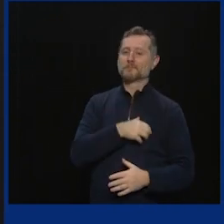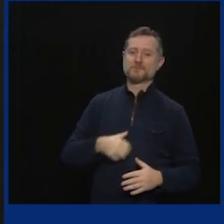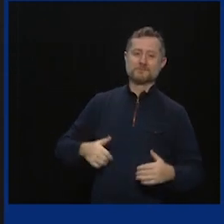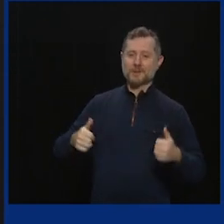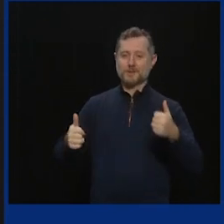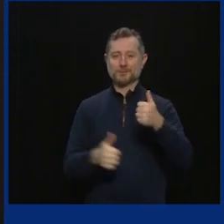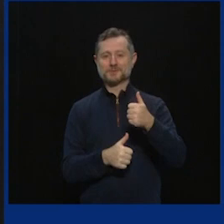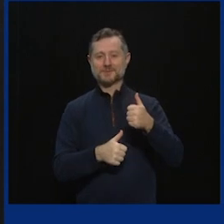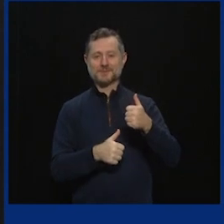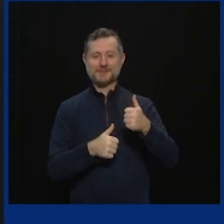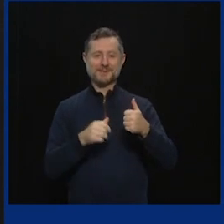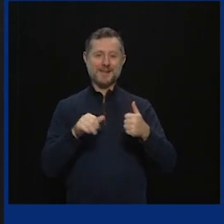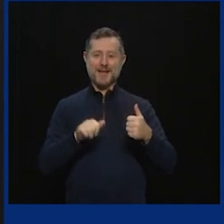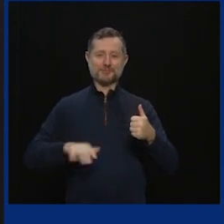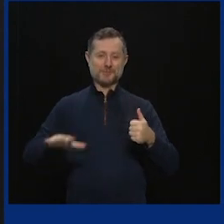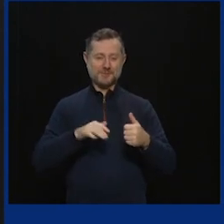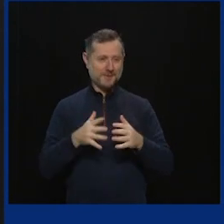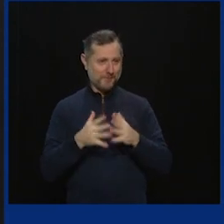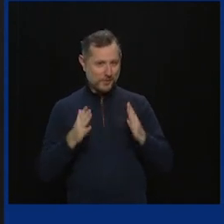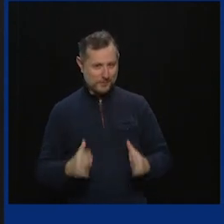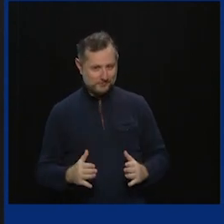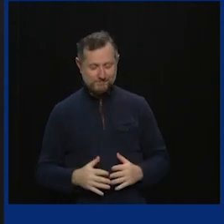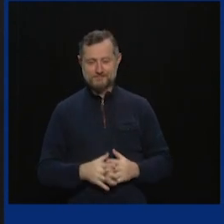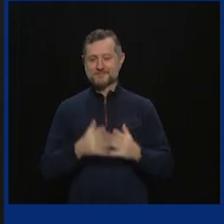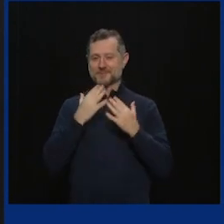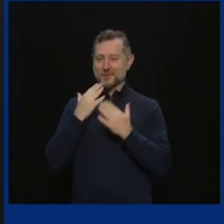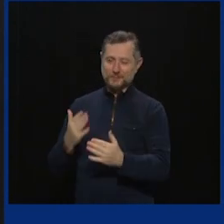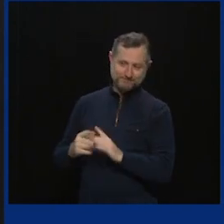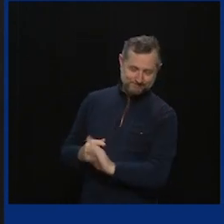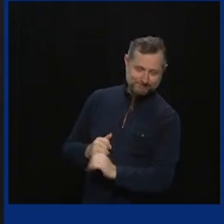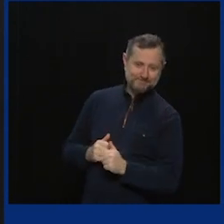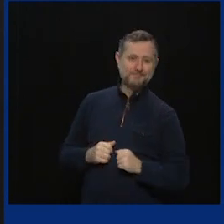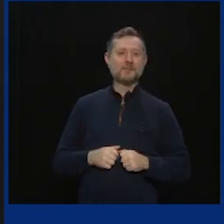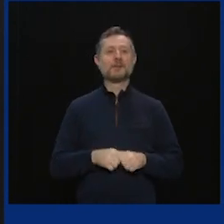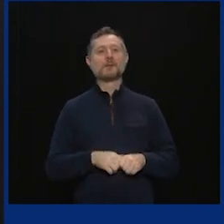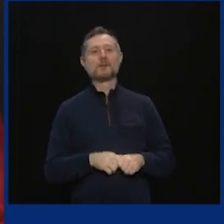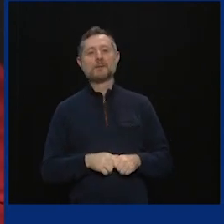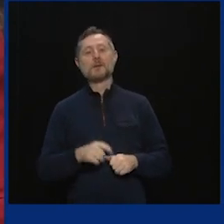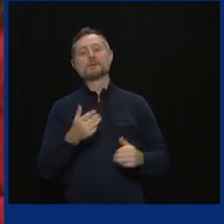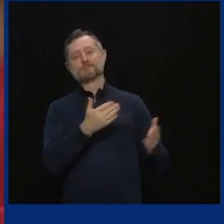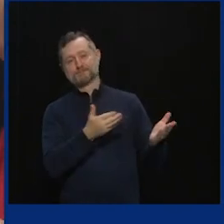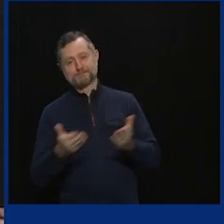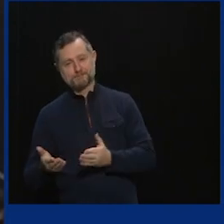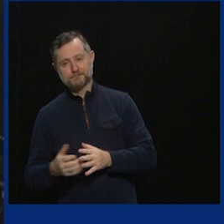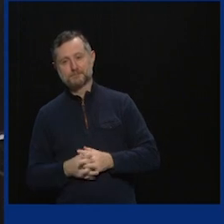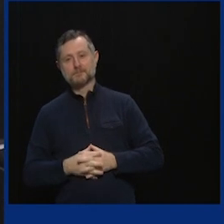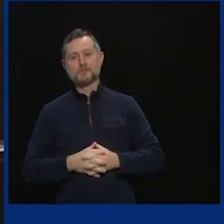Joanne Yu, Executive Director of Asian American Federation, a great leader.